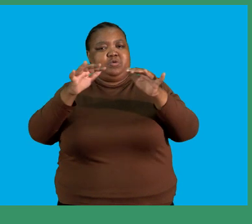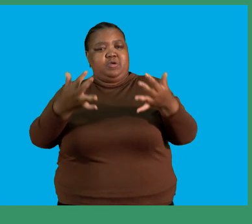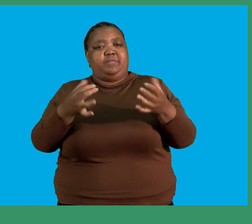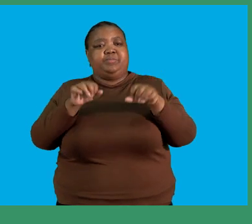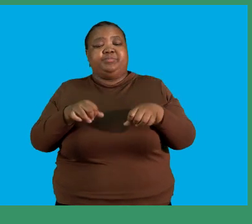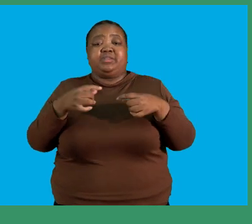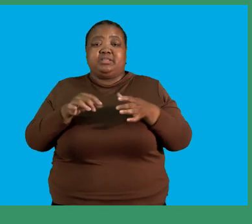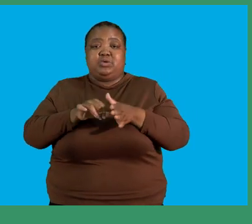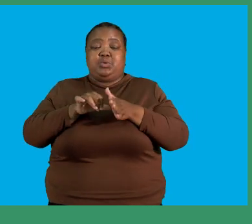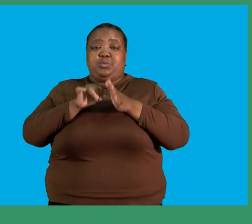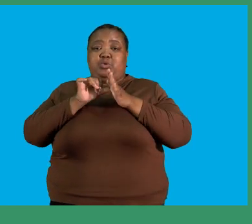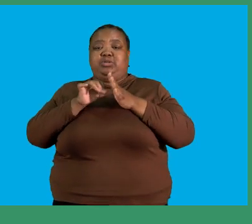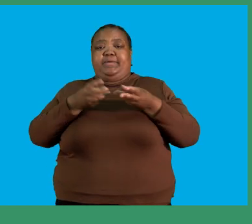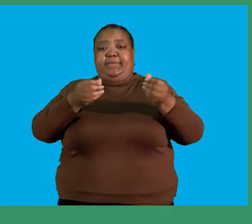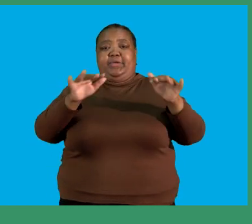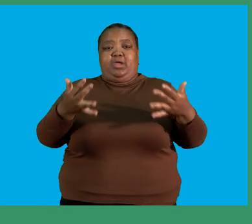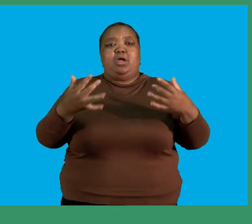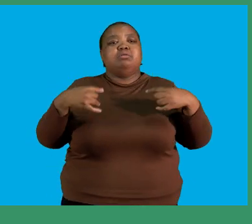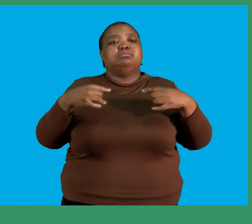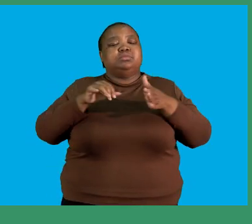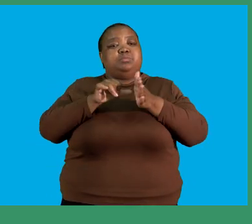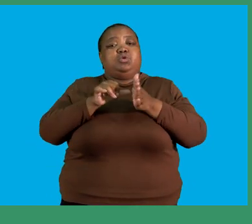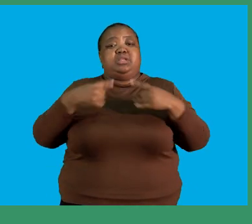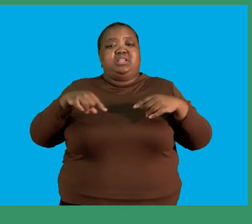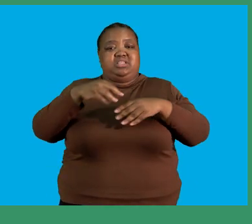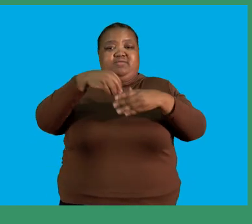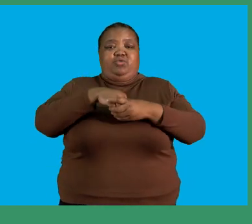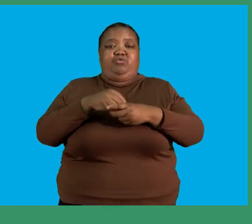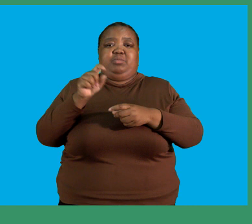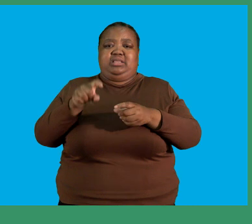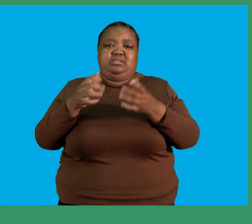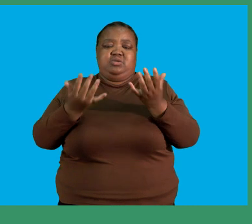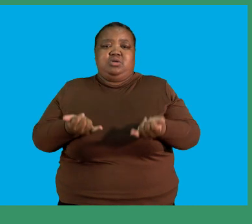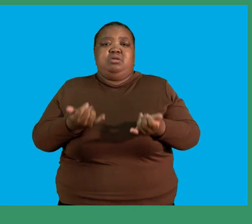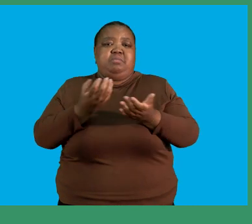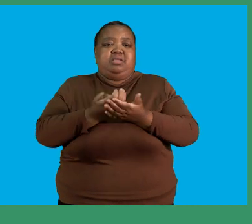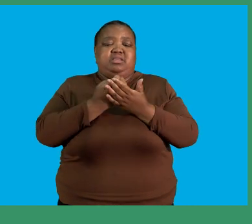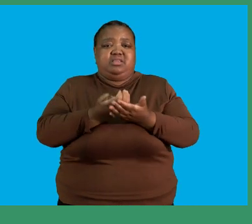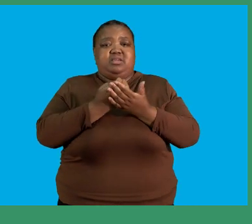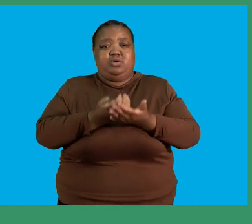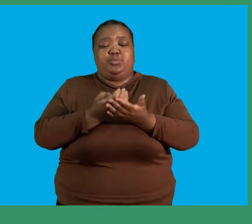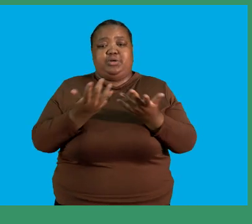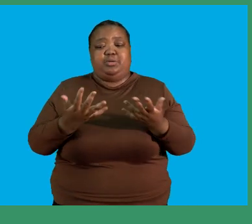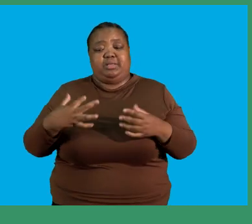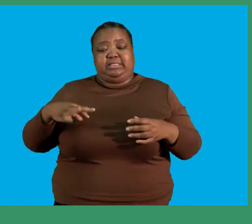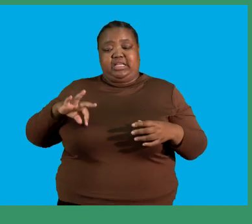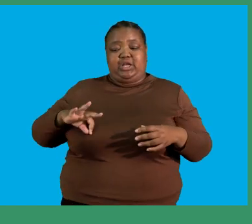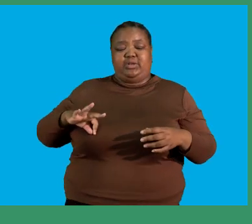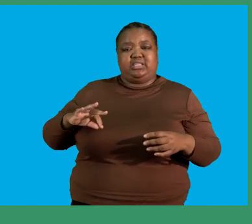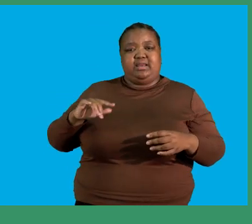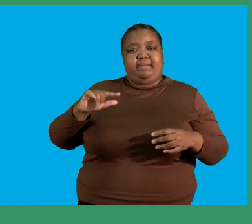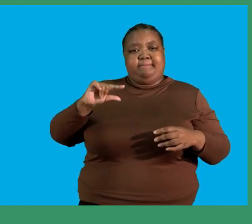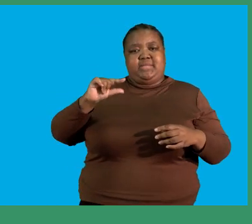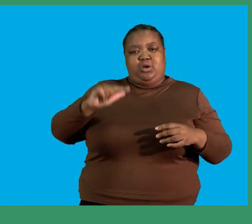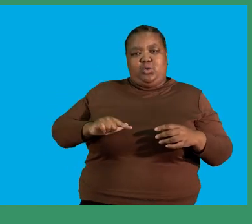need to be involved. For instance, when we look at the economy, There can be situations where people have